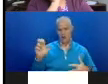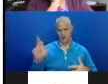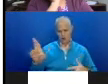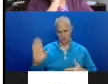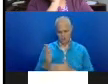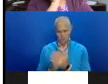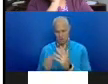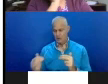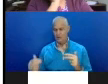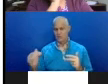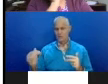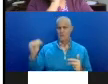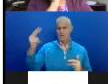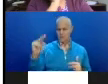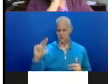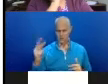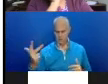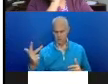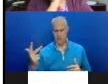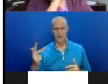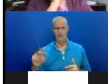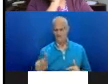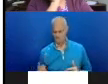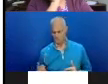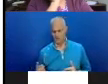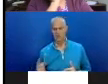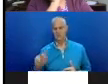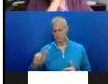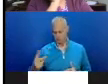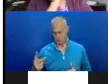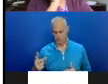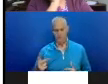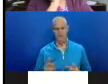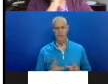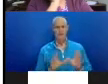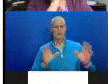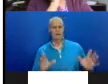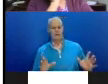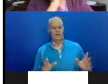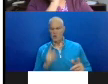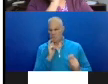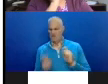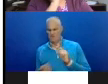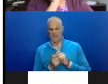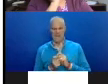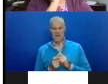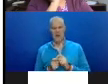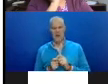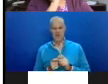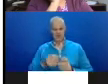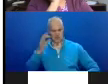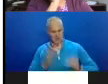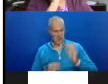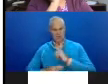into phase 3 would be meaning that through phase 1 and phase 2, she was able to move away from ideas of revenge as justice or